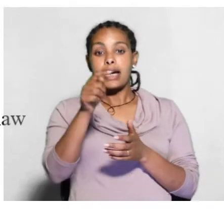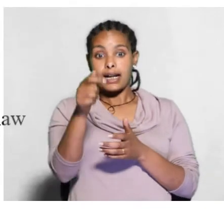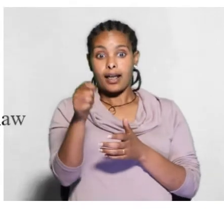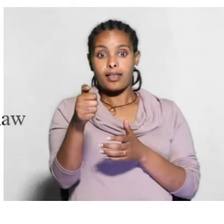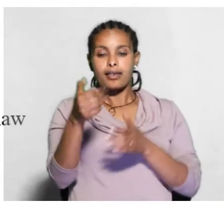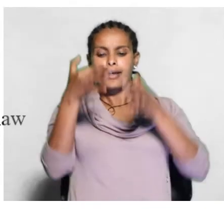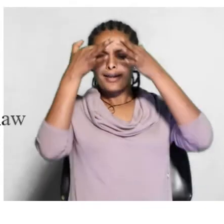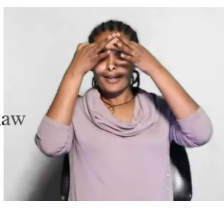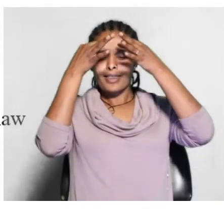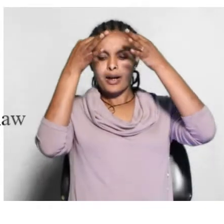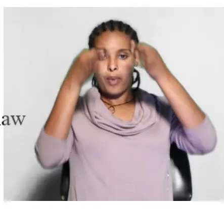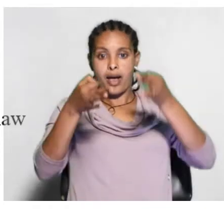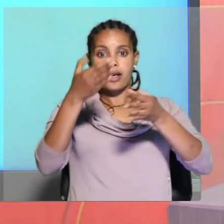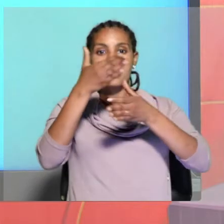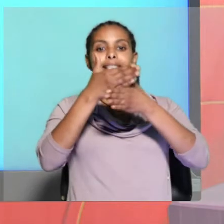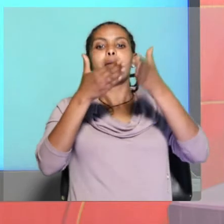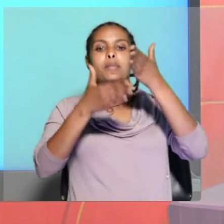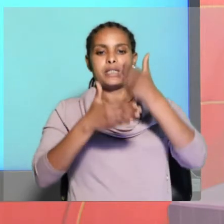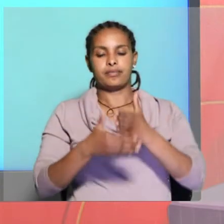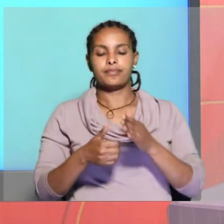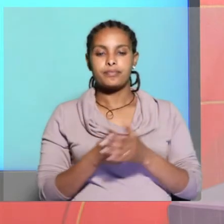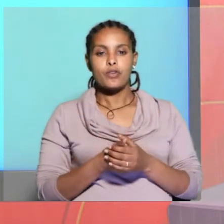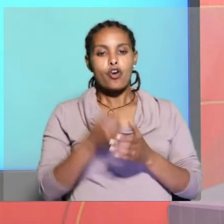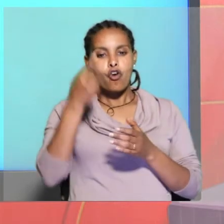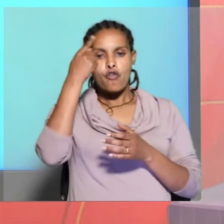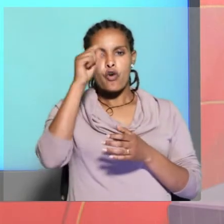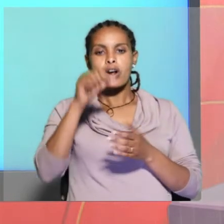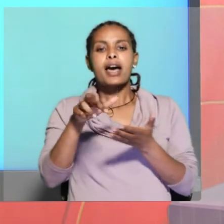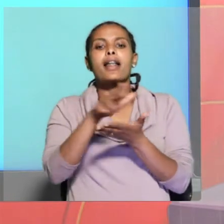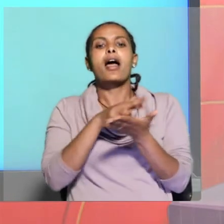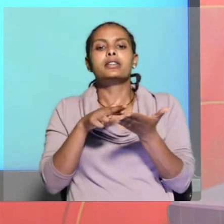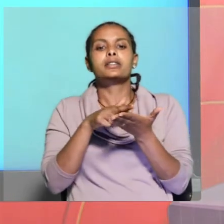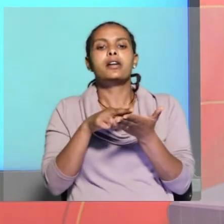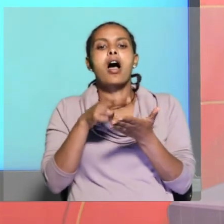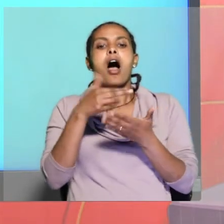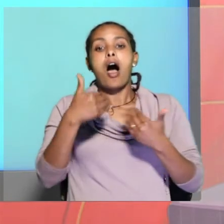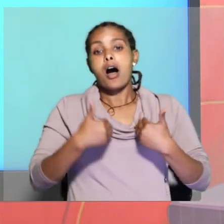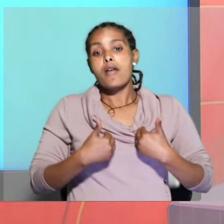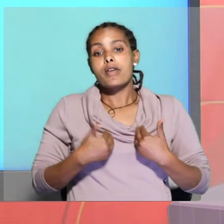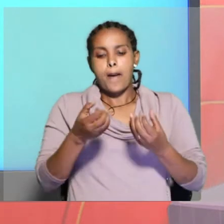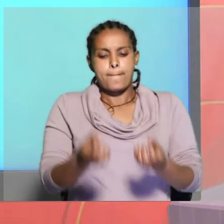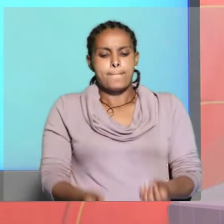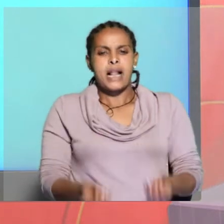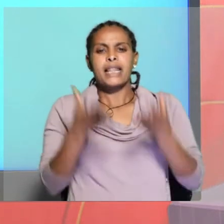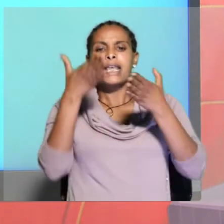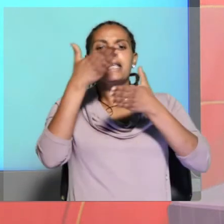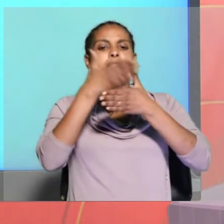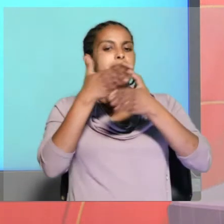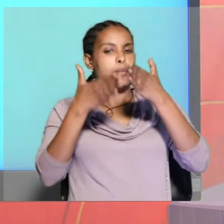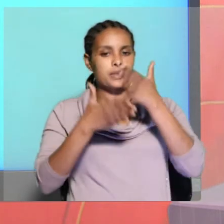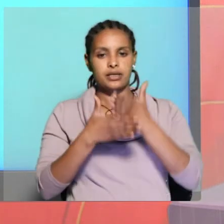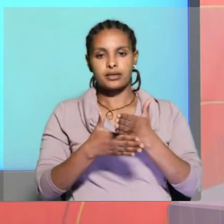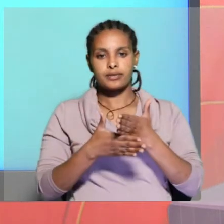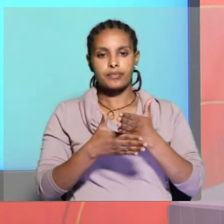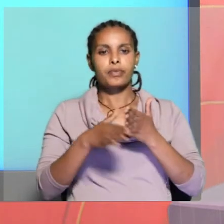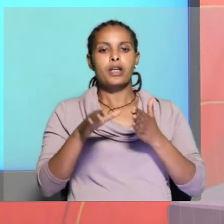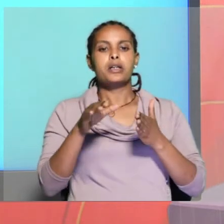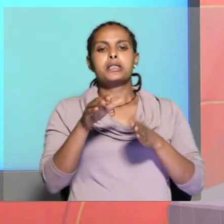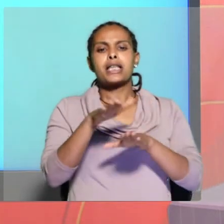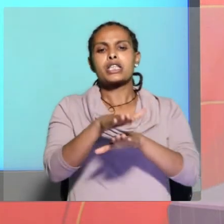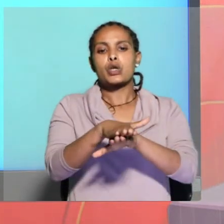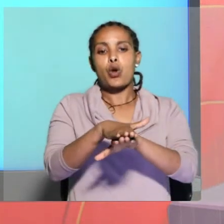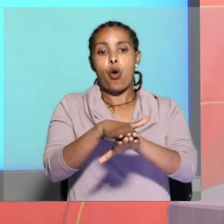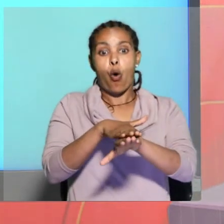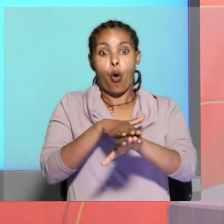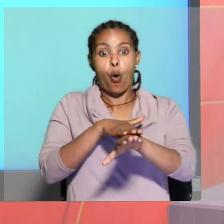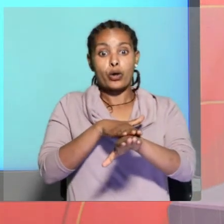Rates determining step. For a reaction having multi-step, the slowest step